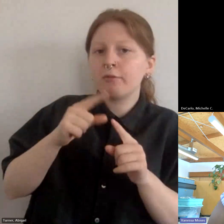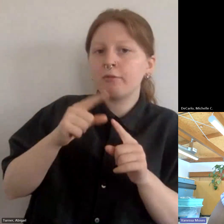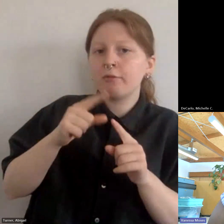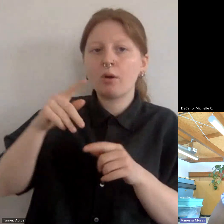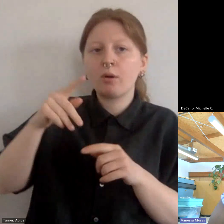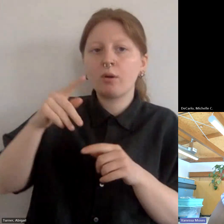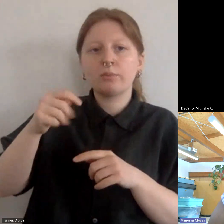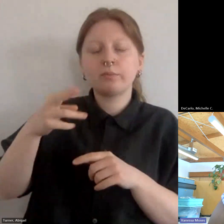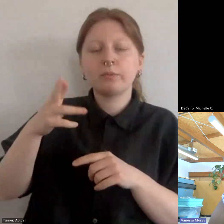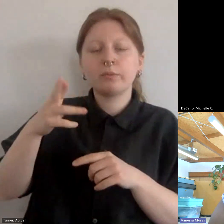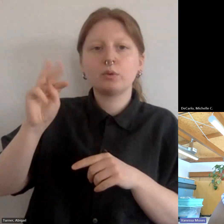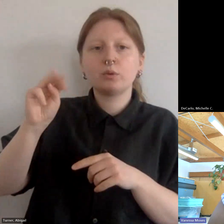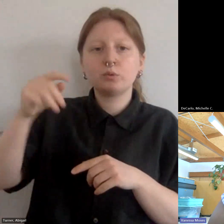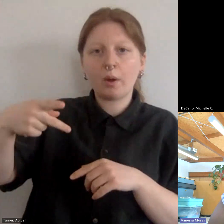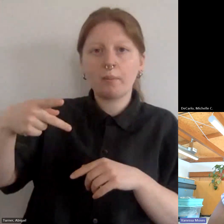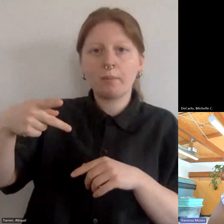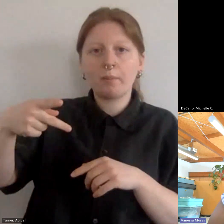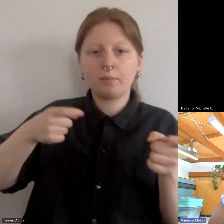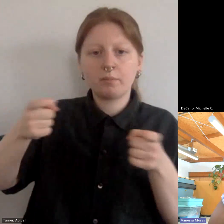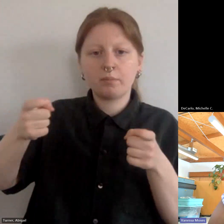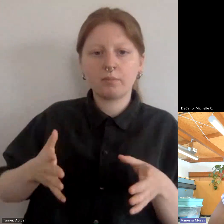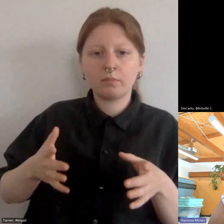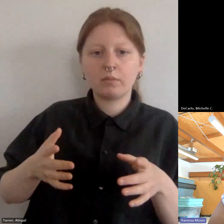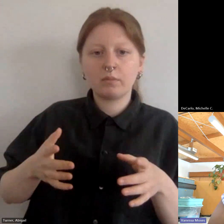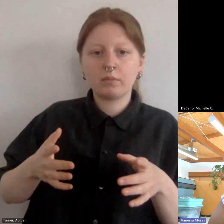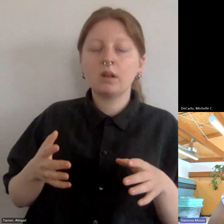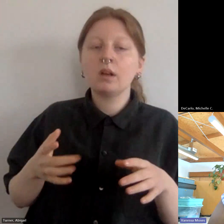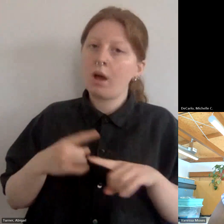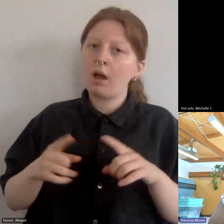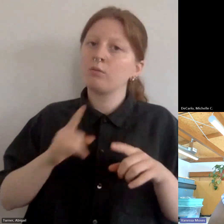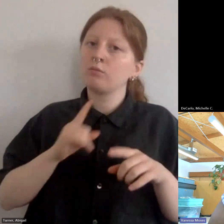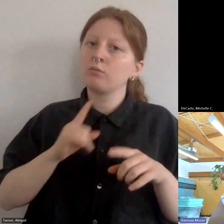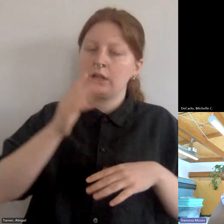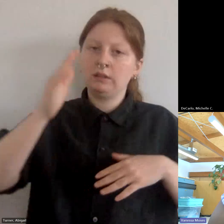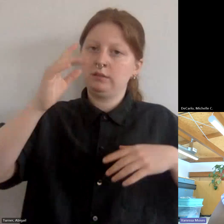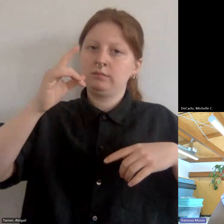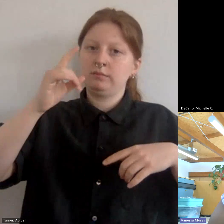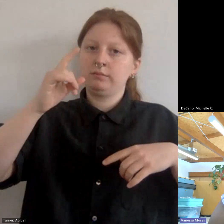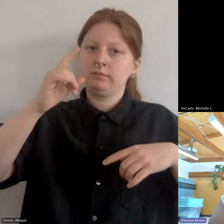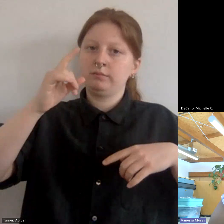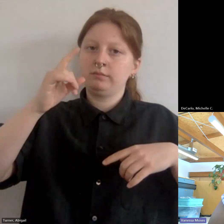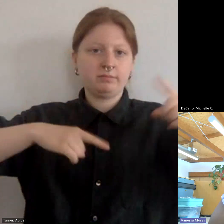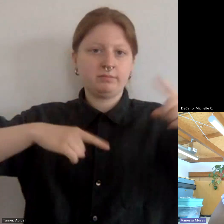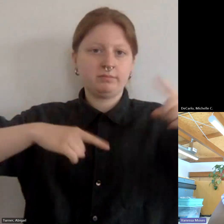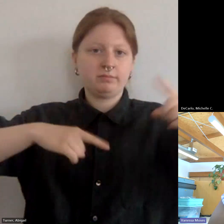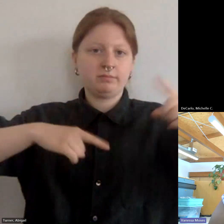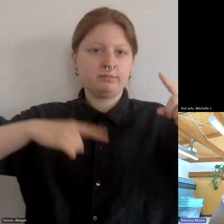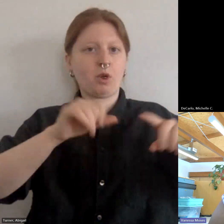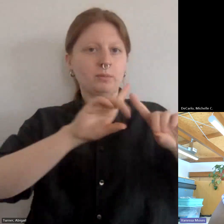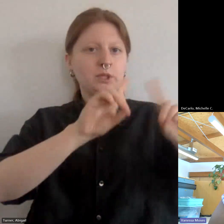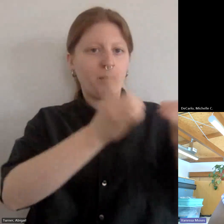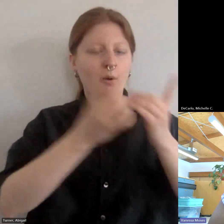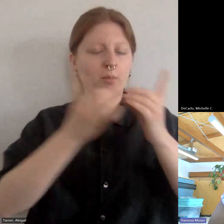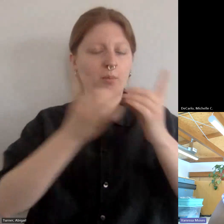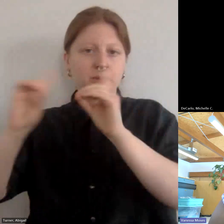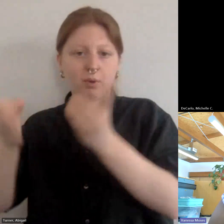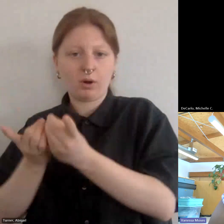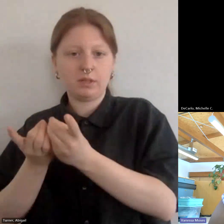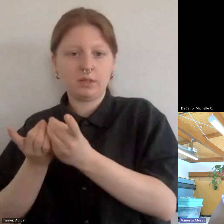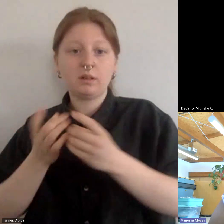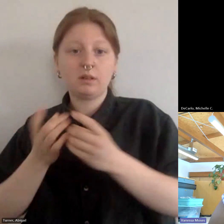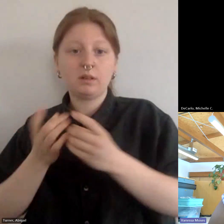However, it varies significantly by department. So my department, the Community and Partnerships Department, only